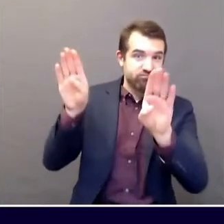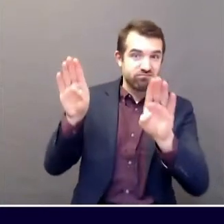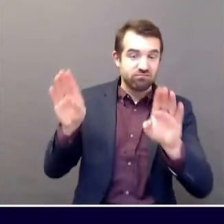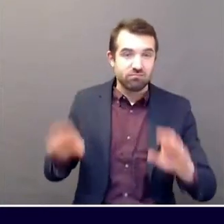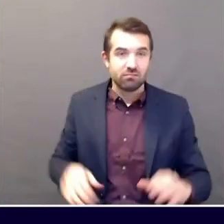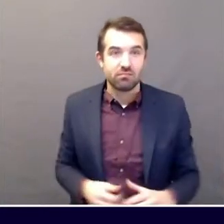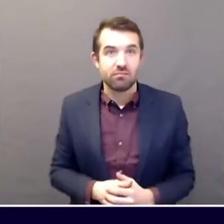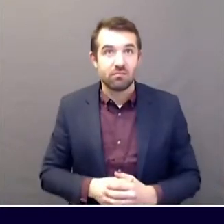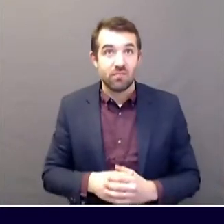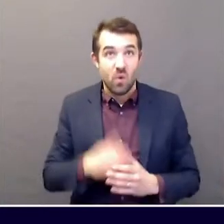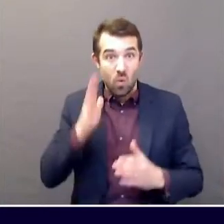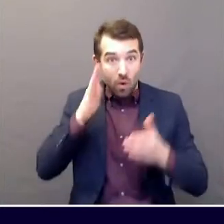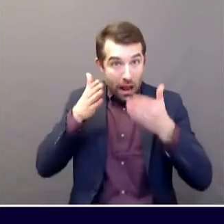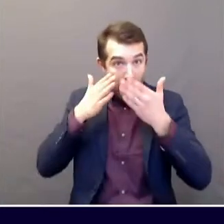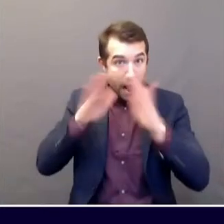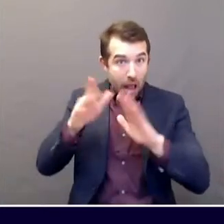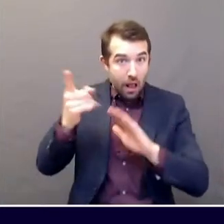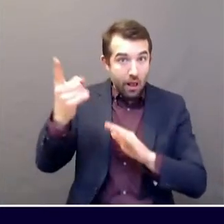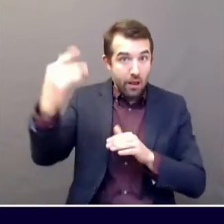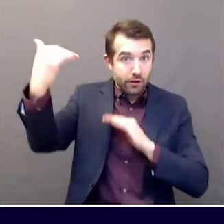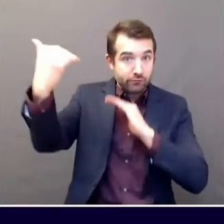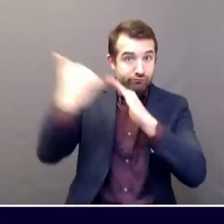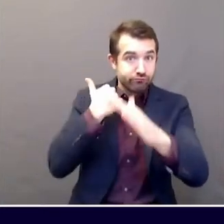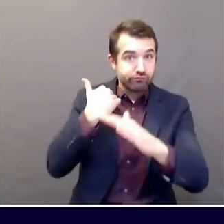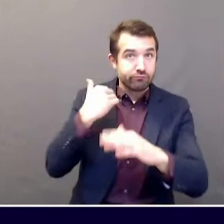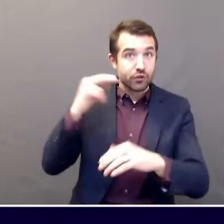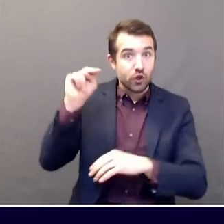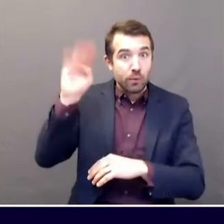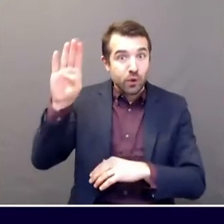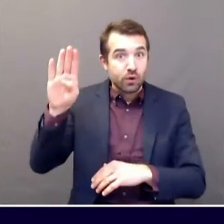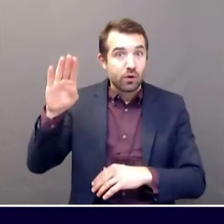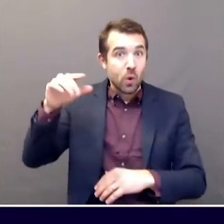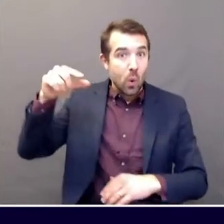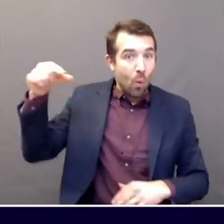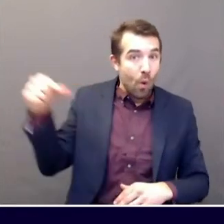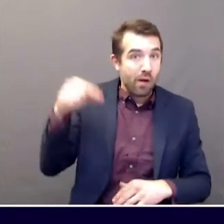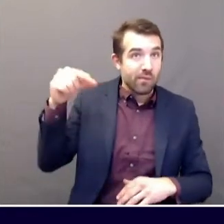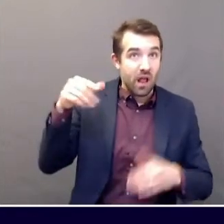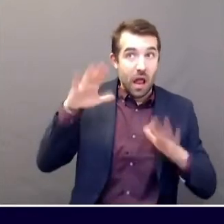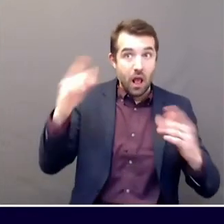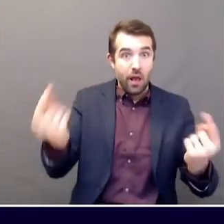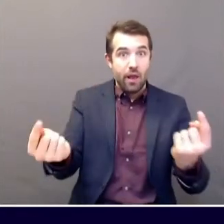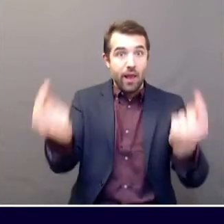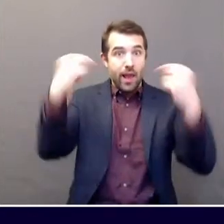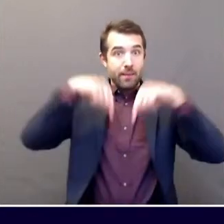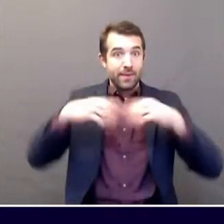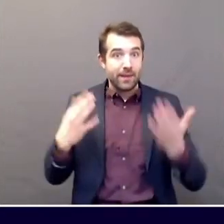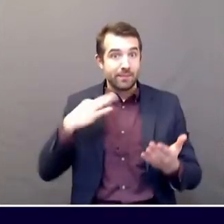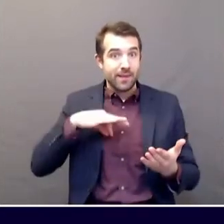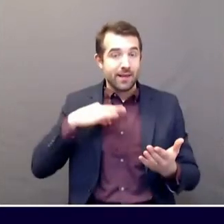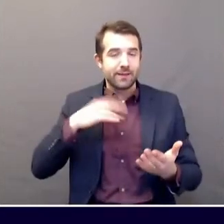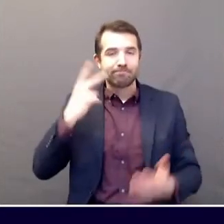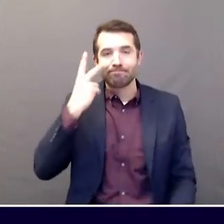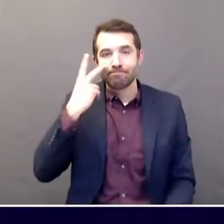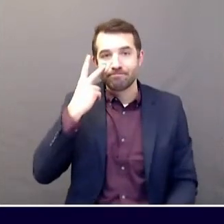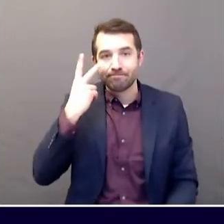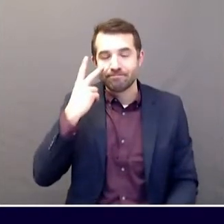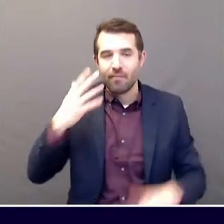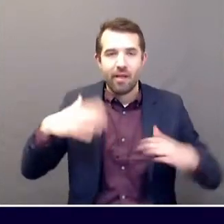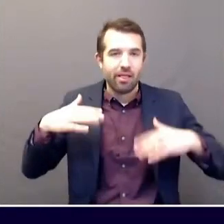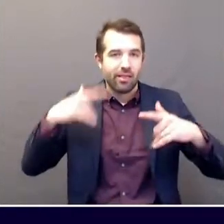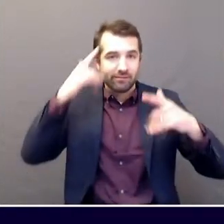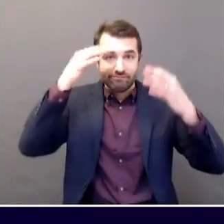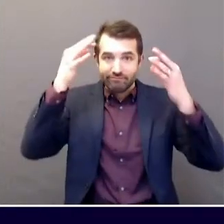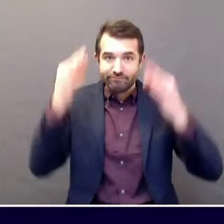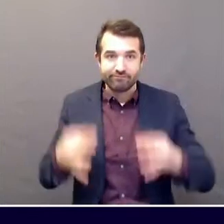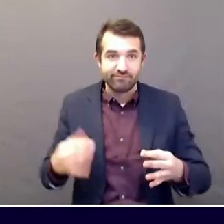allow people to come back and forth, and will the national government allow people to go back and forth? A lot of that, and